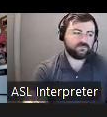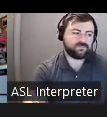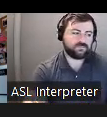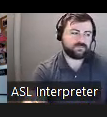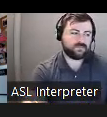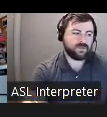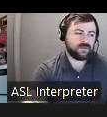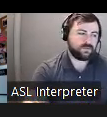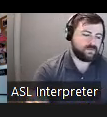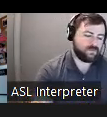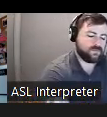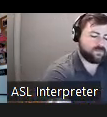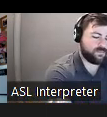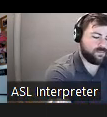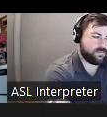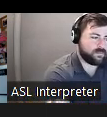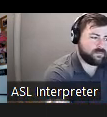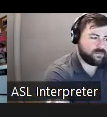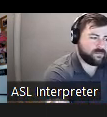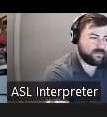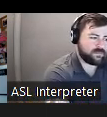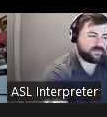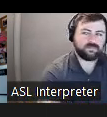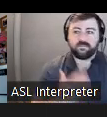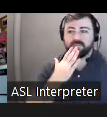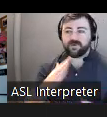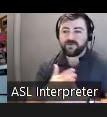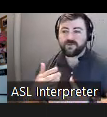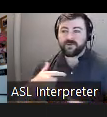Thank you for sharing. And Raquel Garcia.